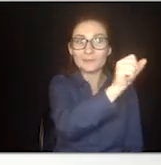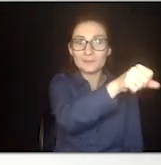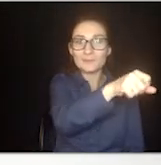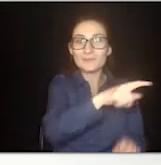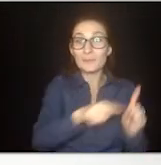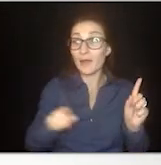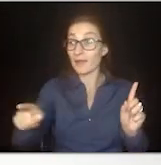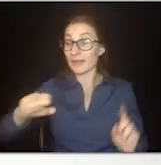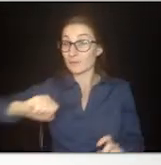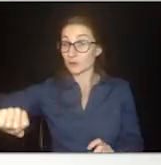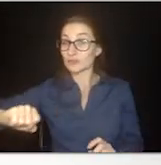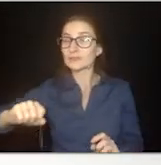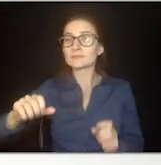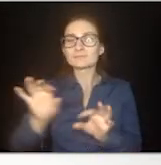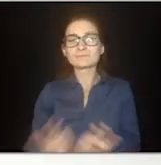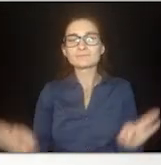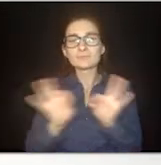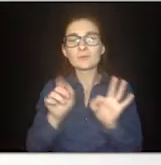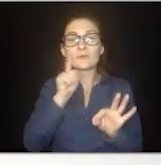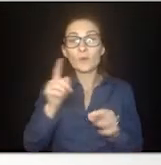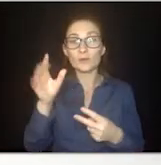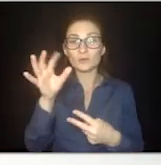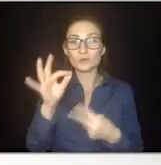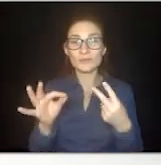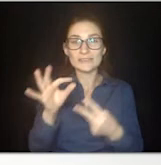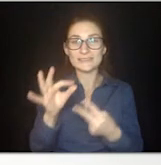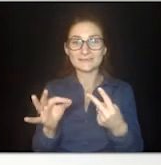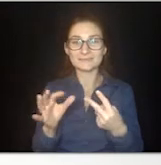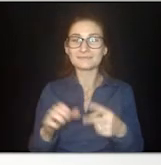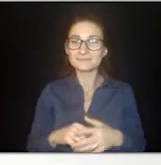in that very beginning choice-making stage.